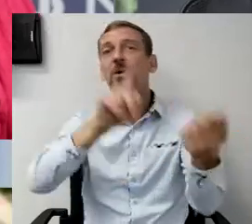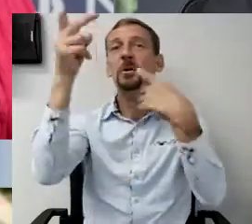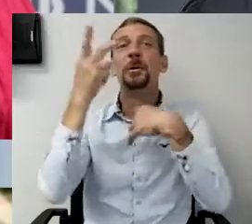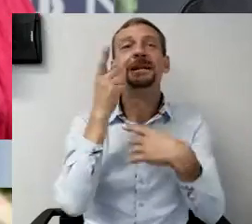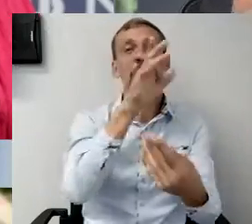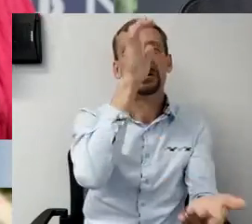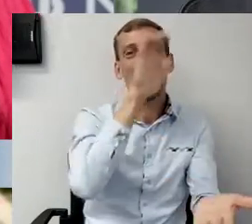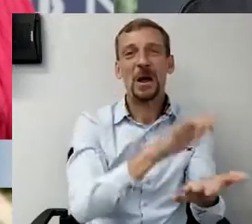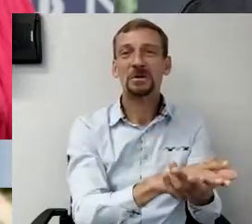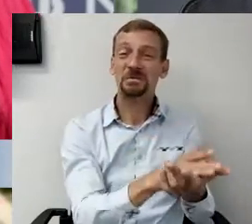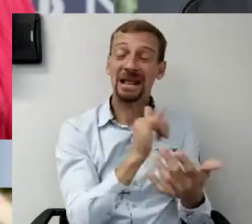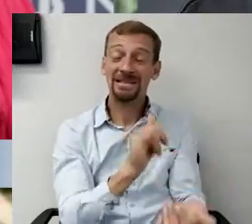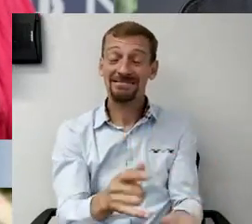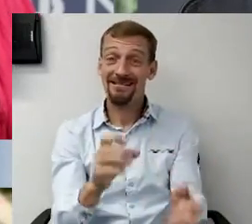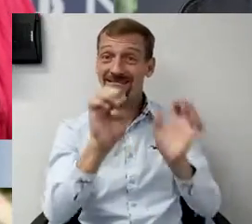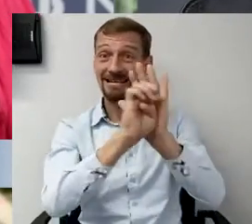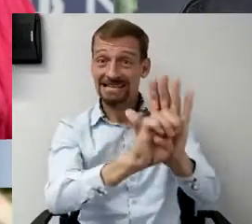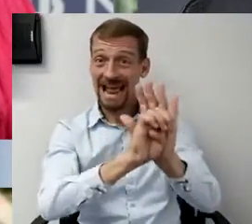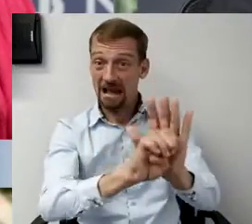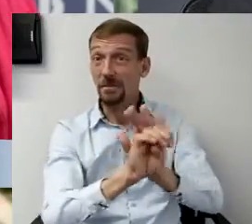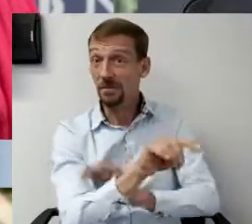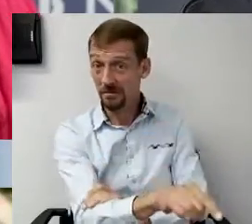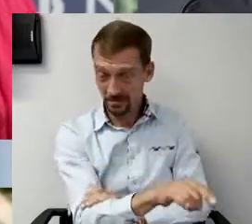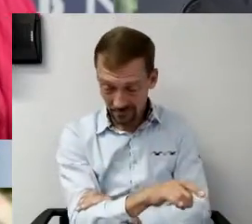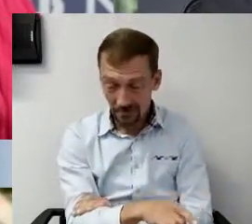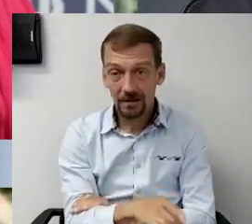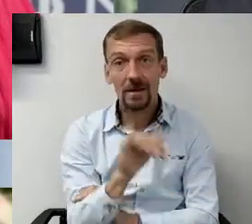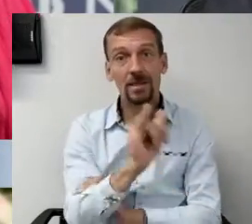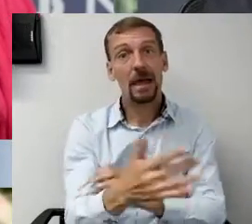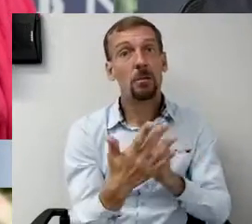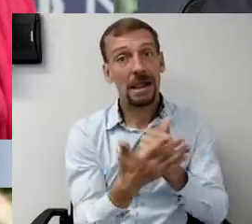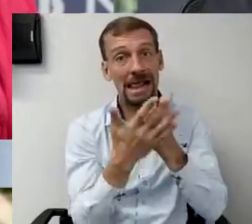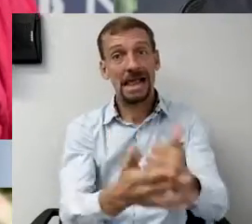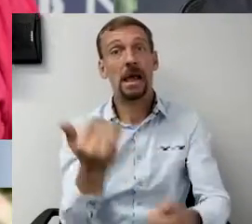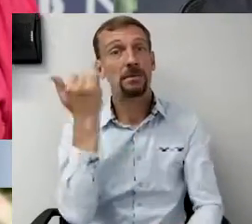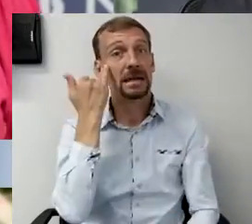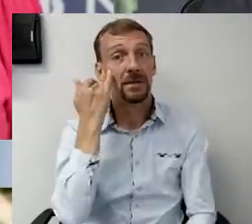husband. And Right. so that and Game the changer. saliva one could be, game changers. Yeah.